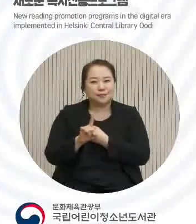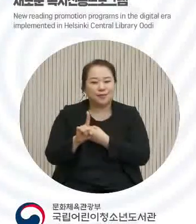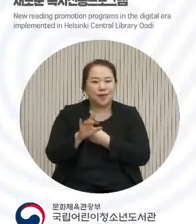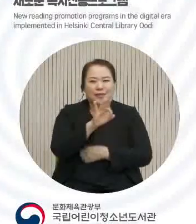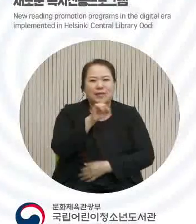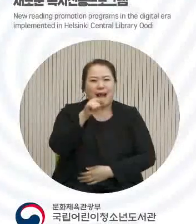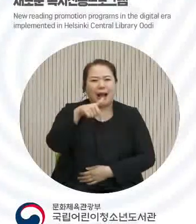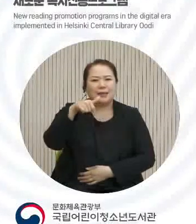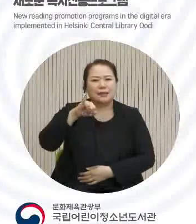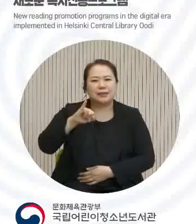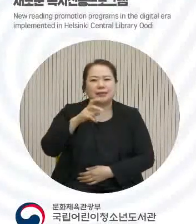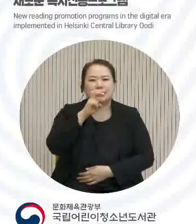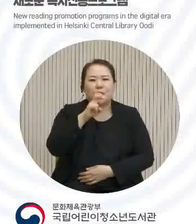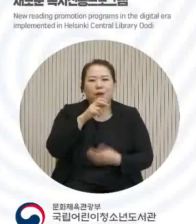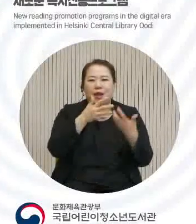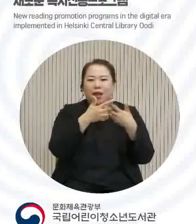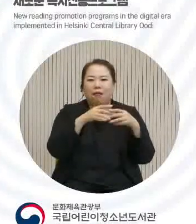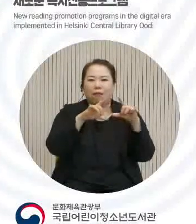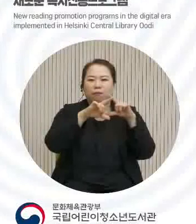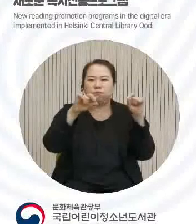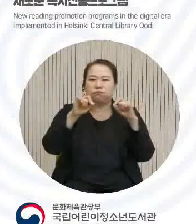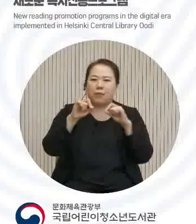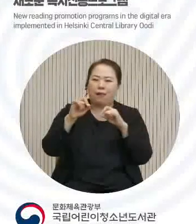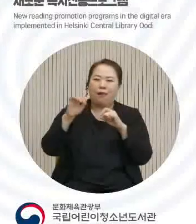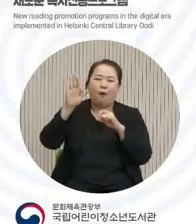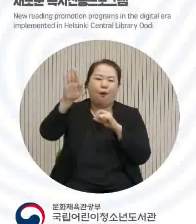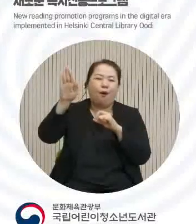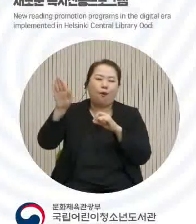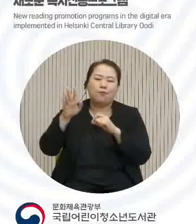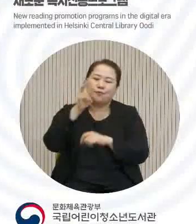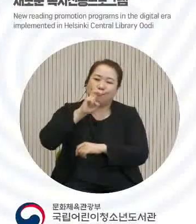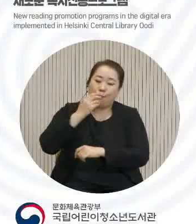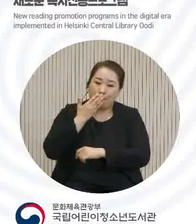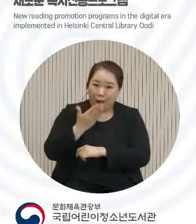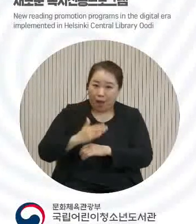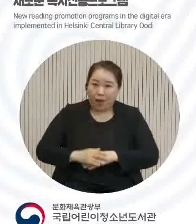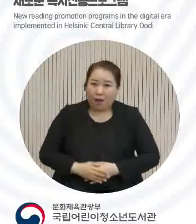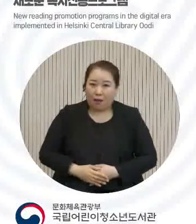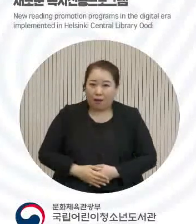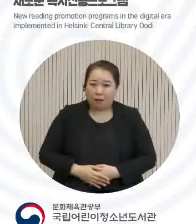strings or the plants and animals on the immersive wall.